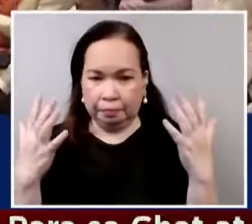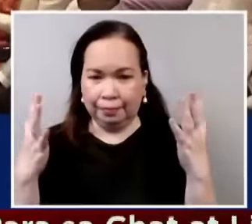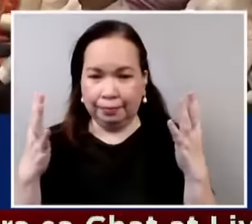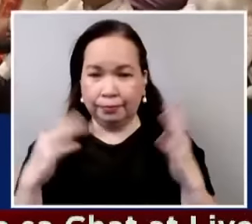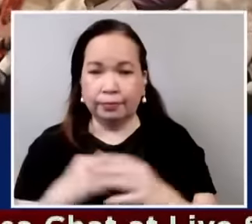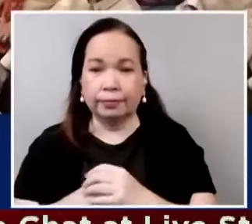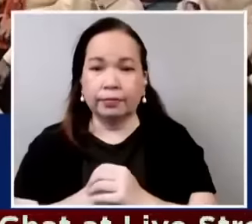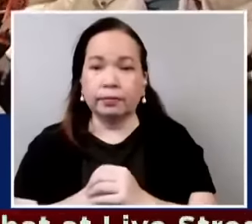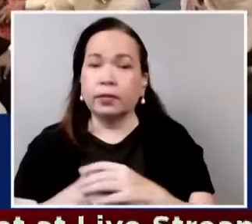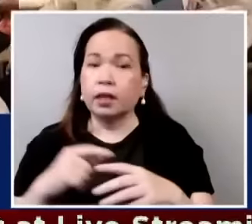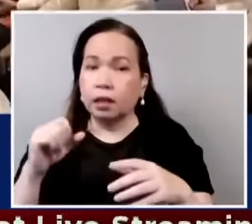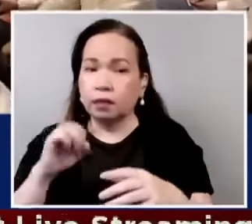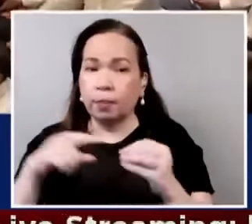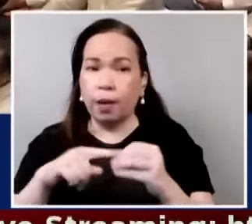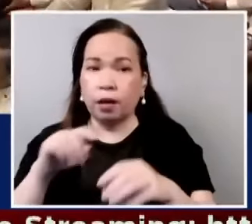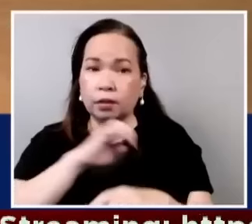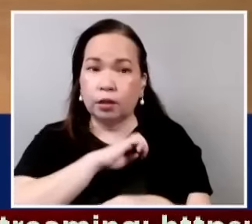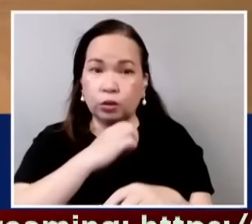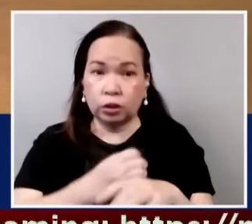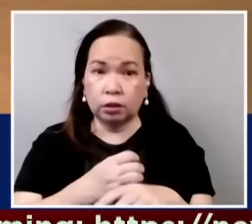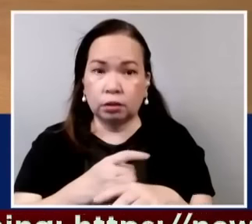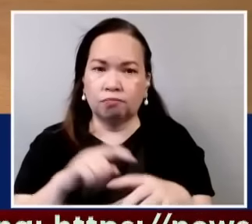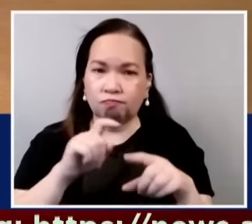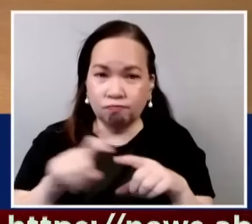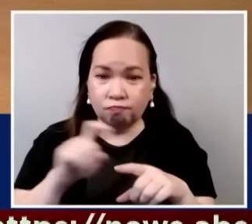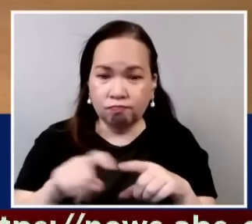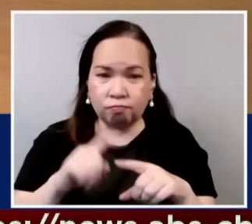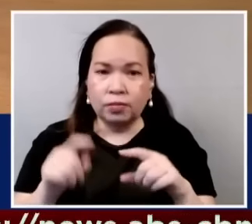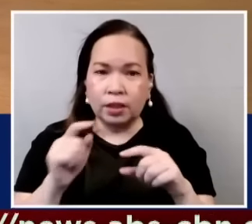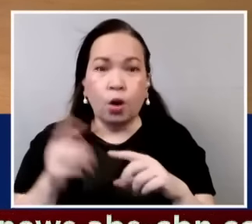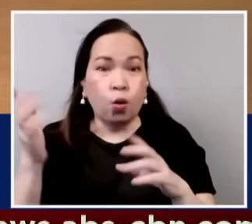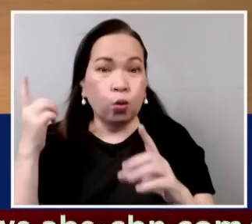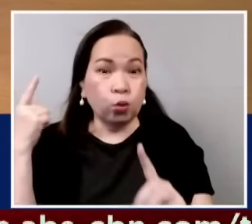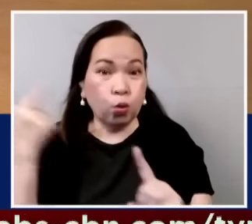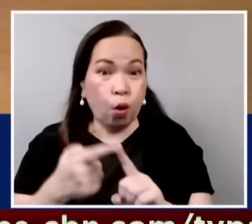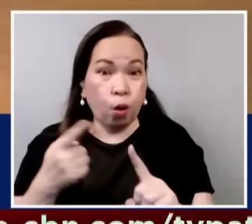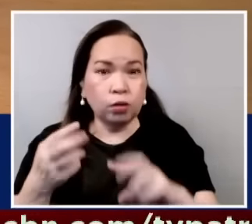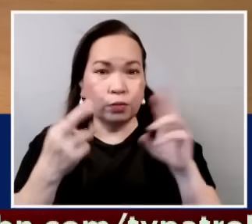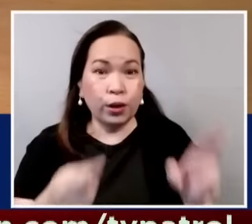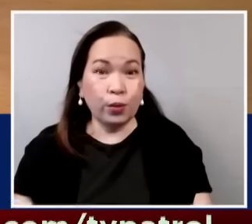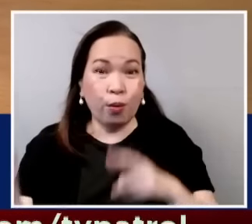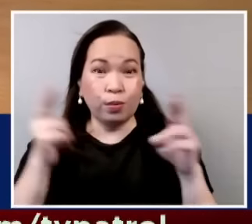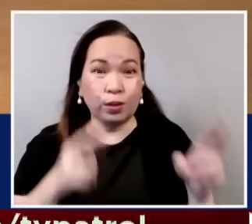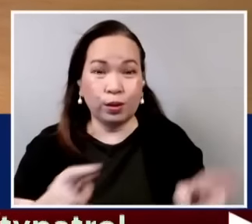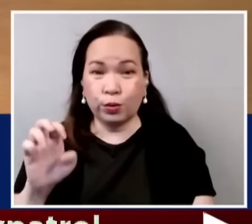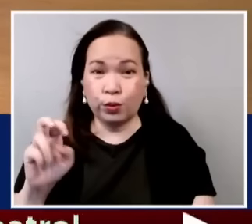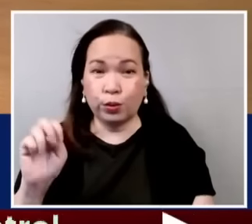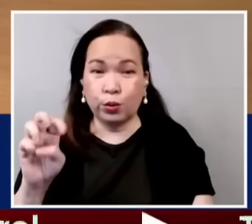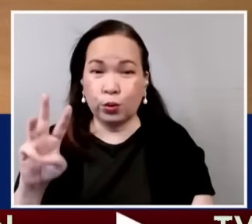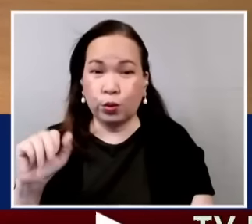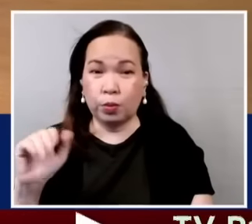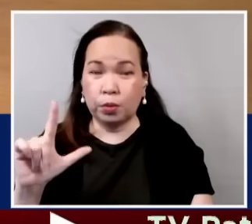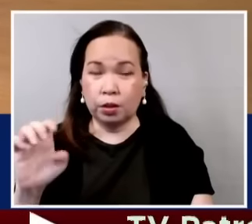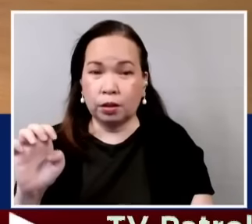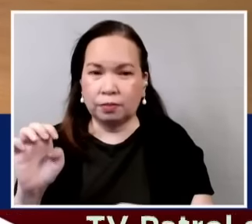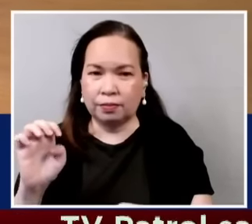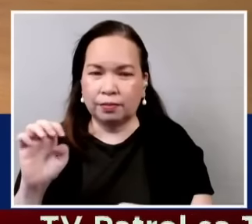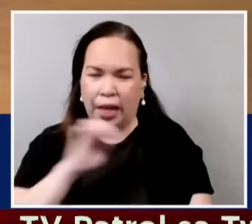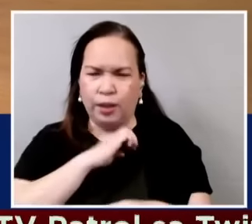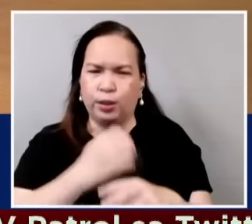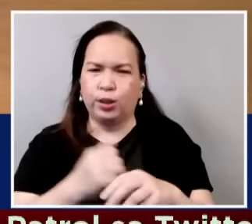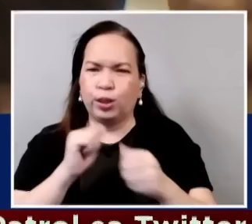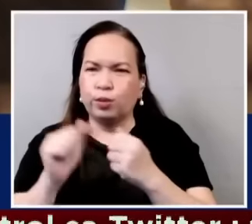When it comes to energy, renewable energy is the way forward. We are aggressively promoting renewables so that it